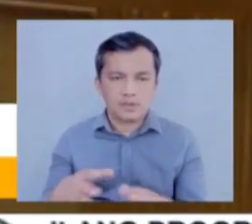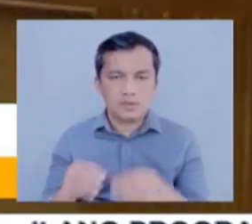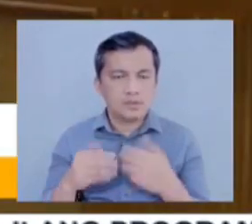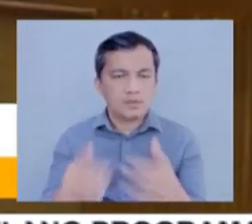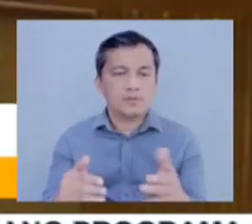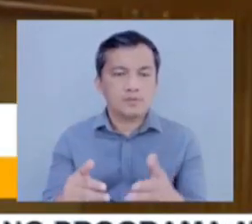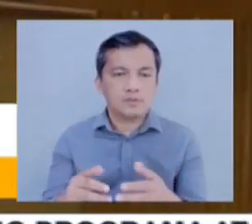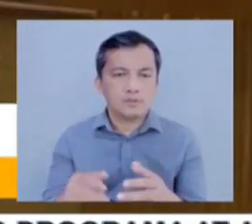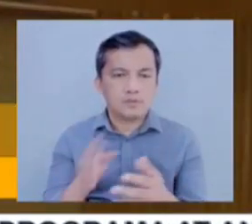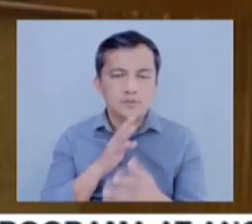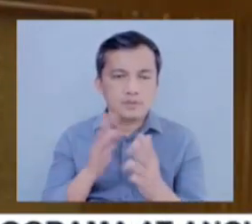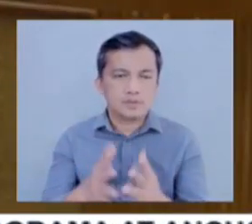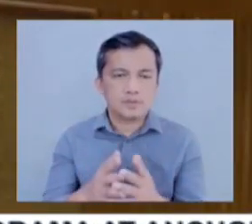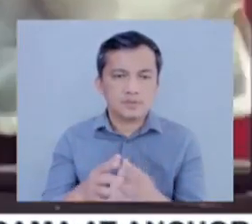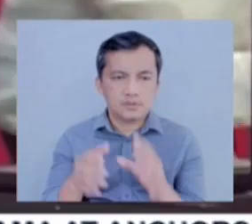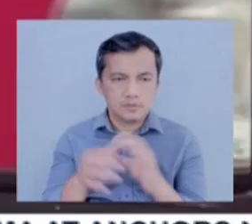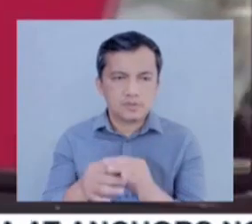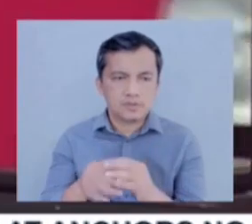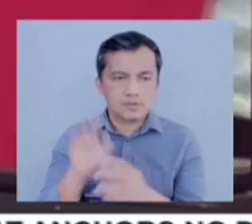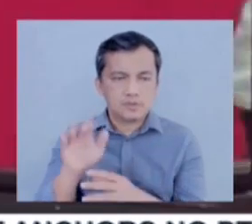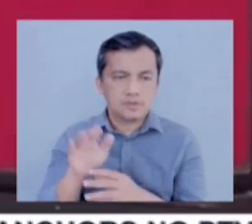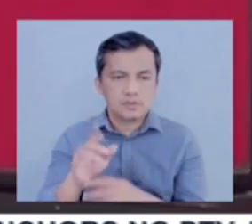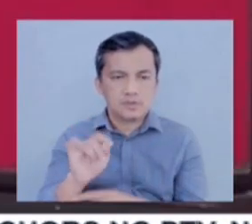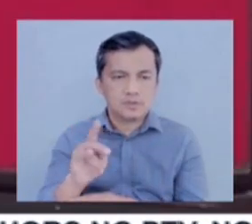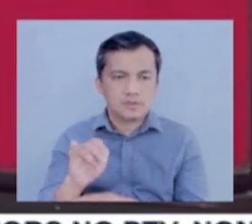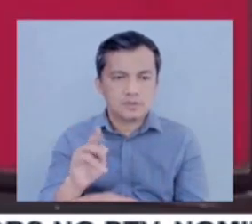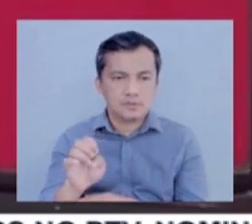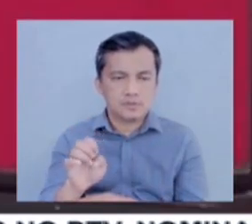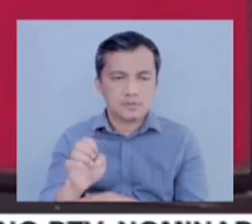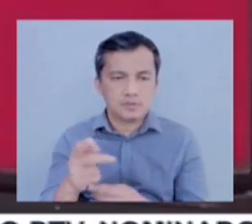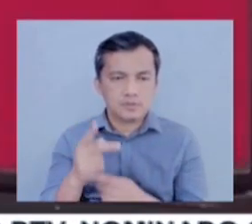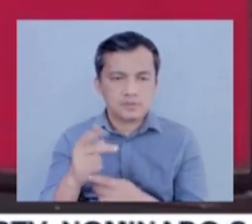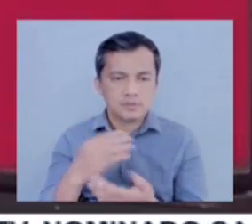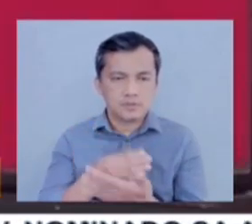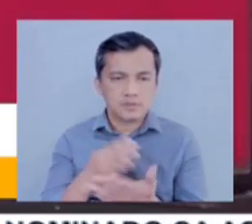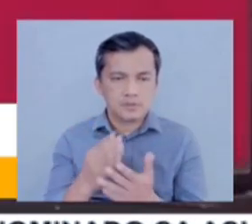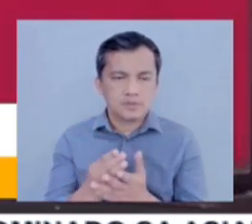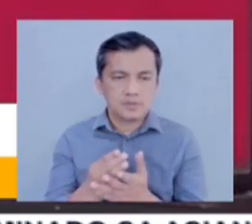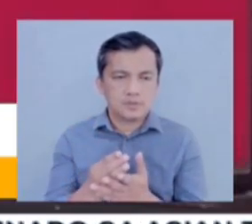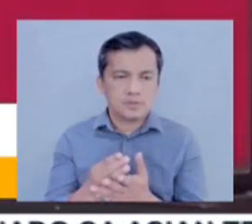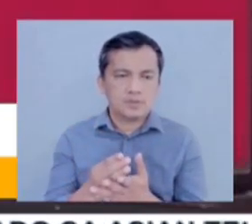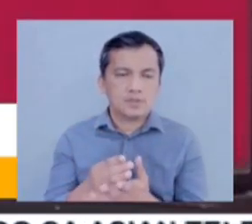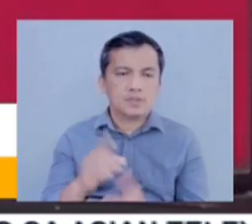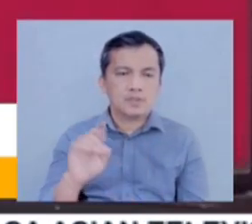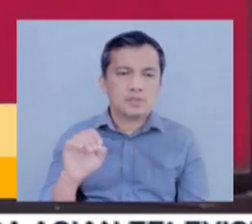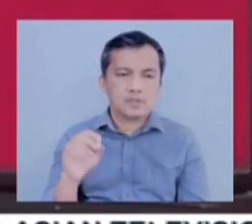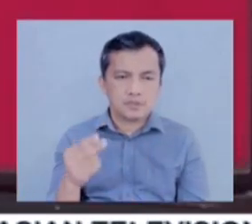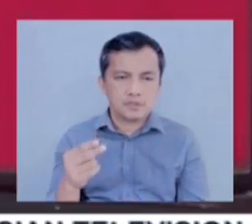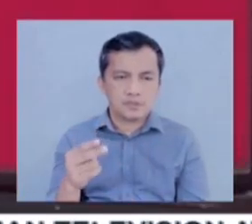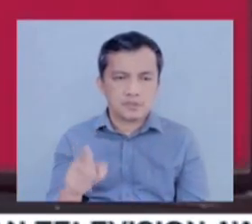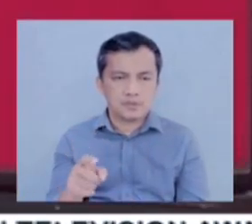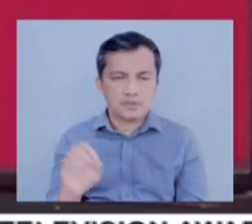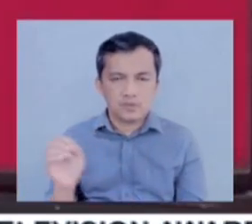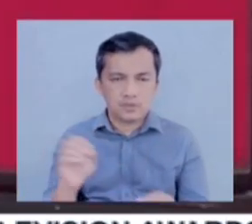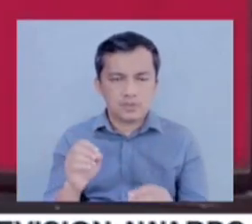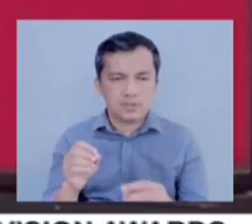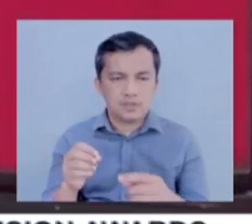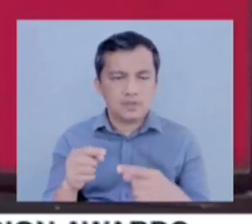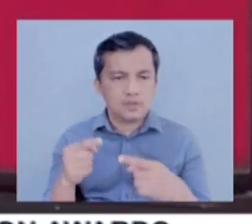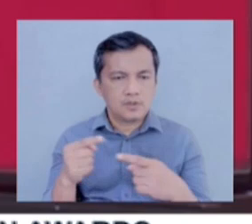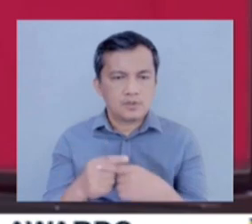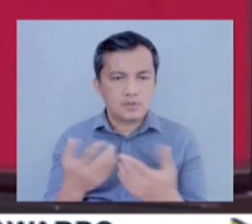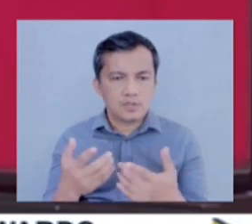Joint motion to terminate interpolation to the proposed budget of the Department of Health. Is there any objection? The chair here is not. Let me question